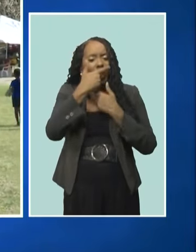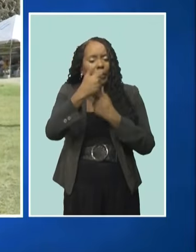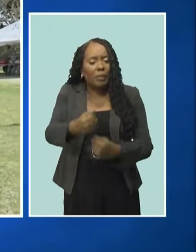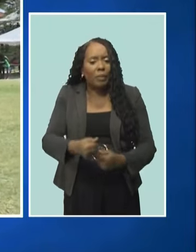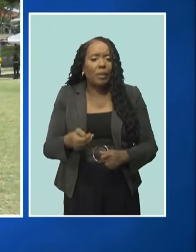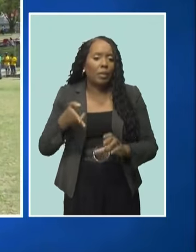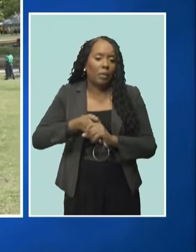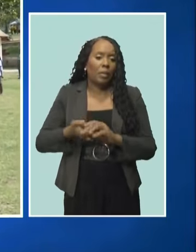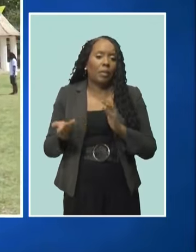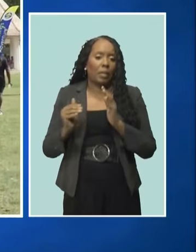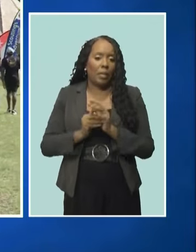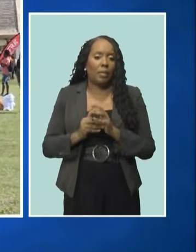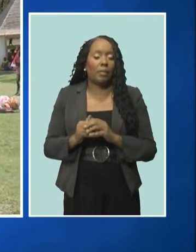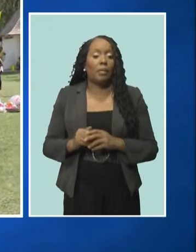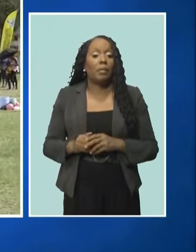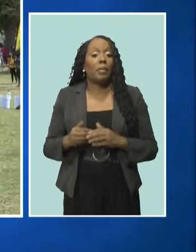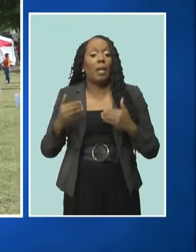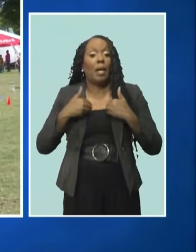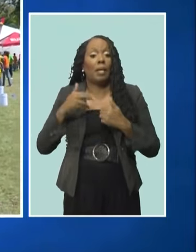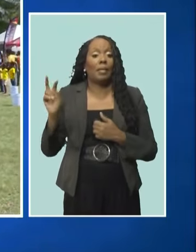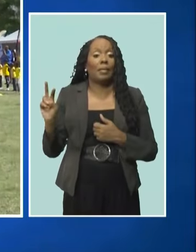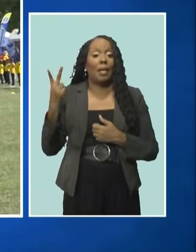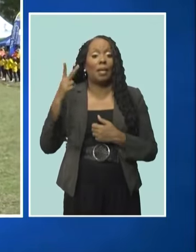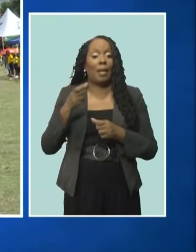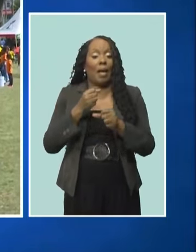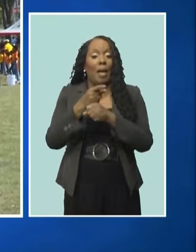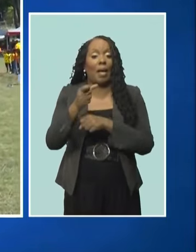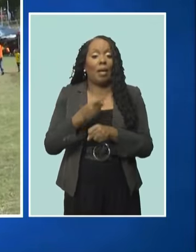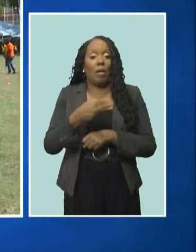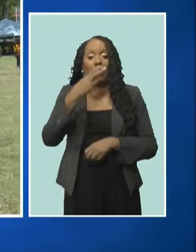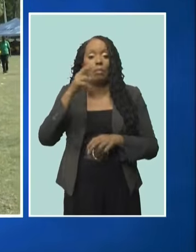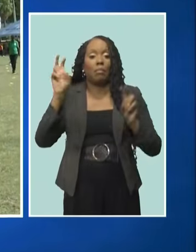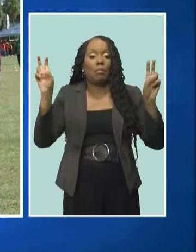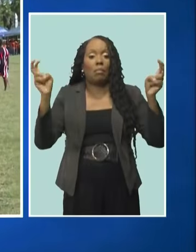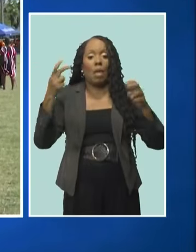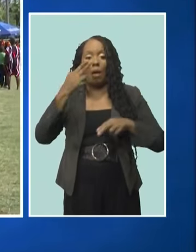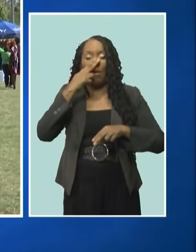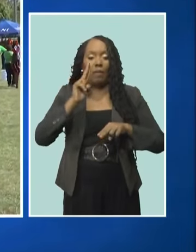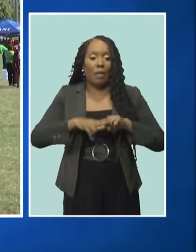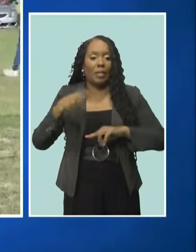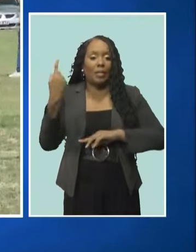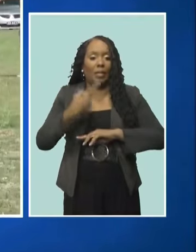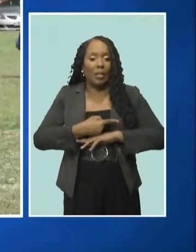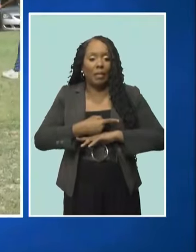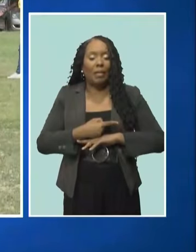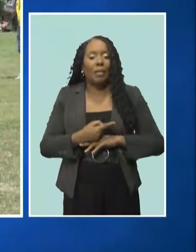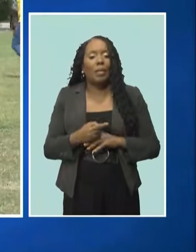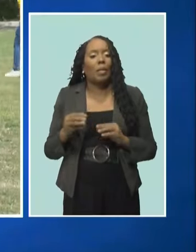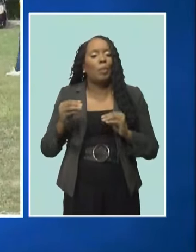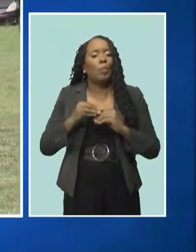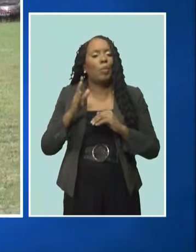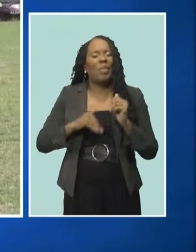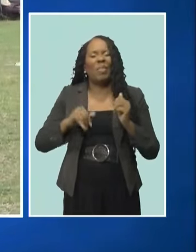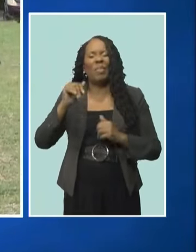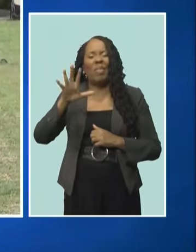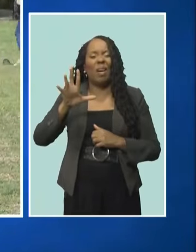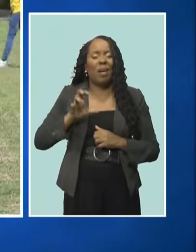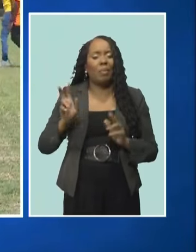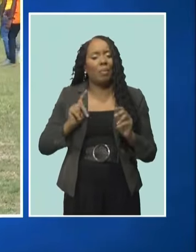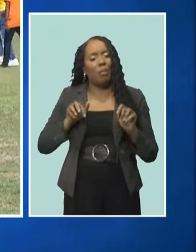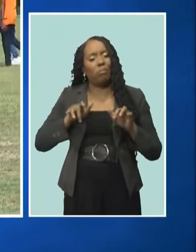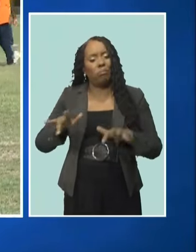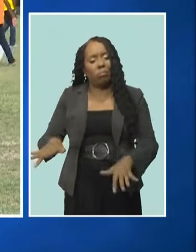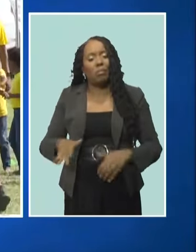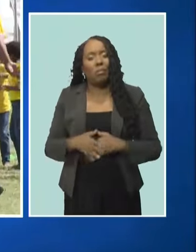its second annual Fun Day in Queen's Park, which attracted more than 500 people. Chairman of the Fun Day Committee, Jason